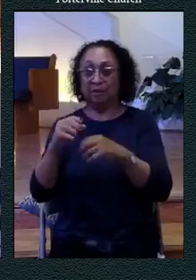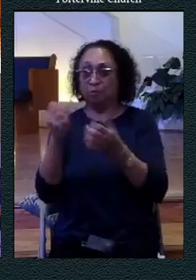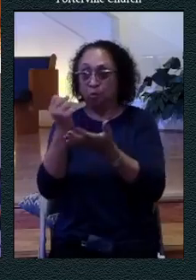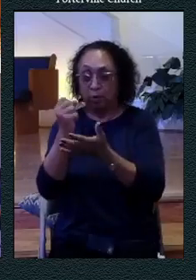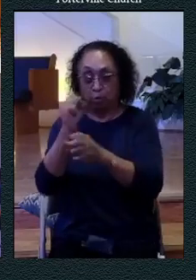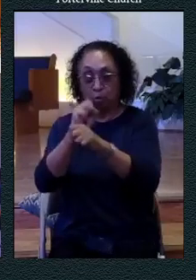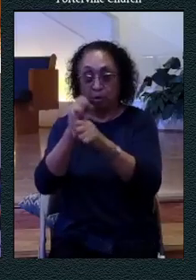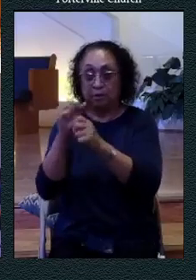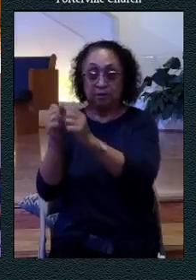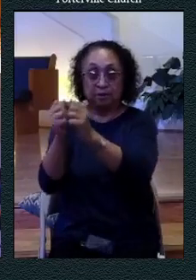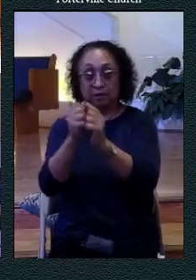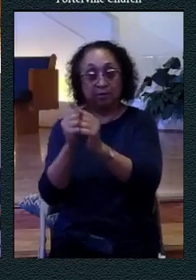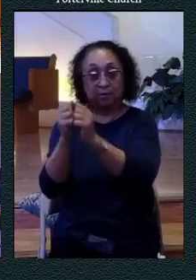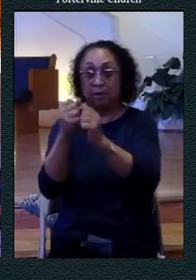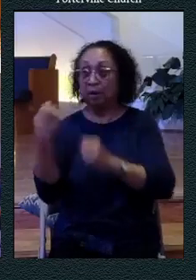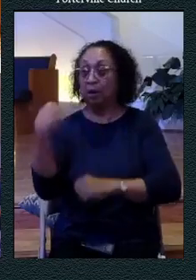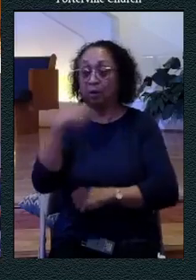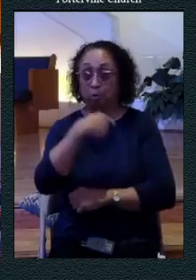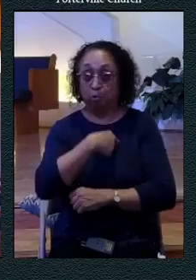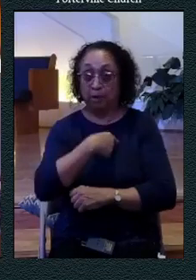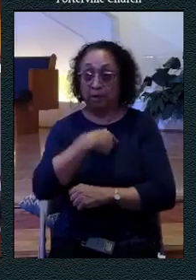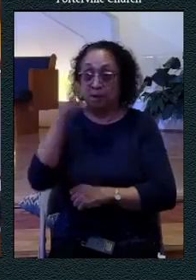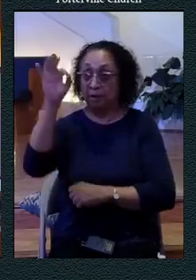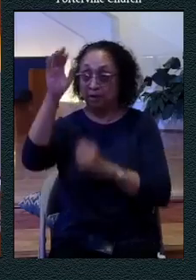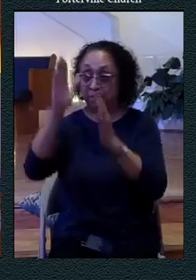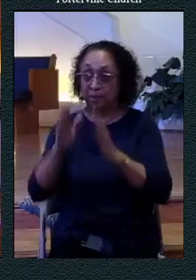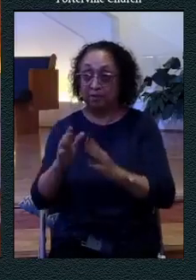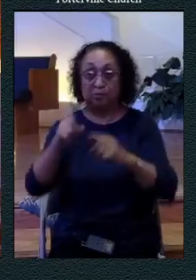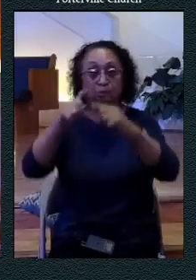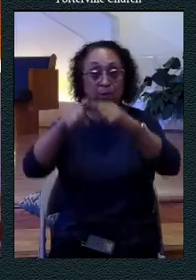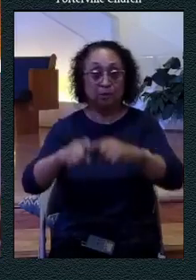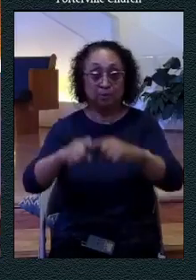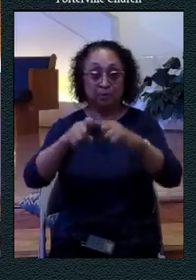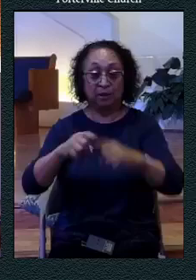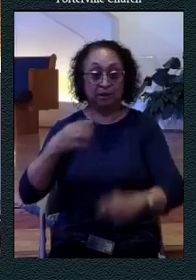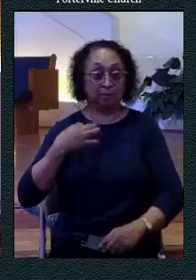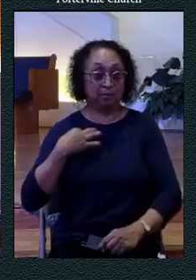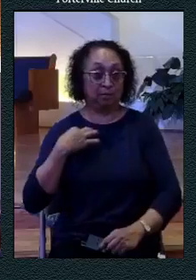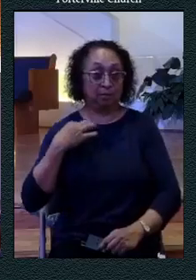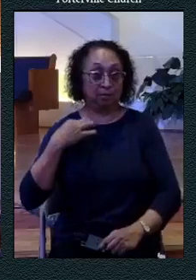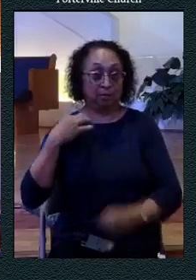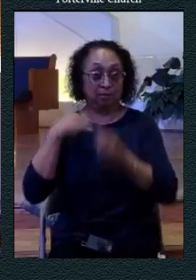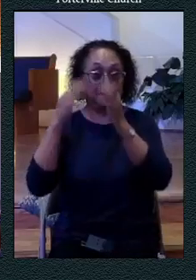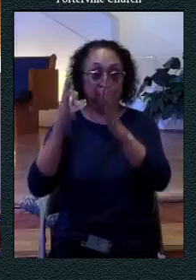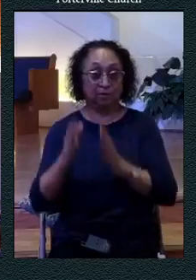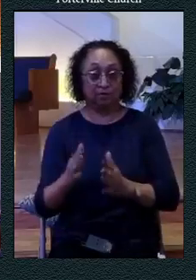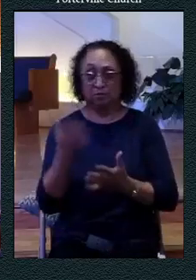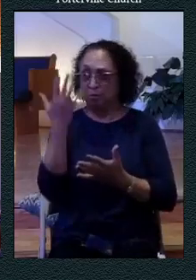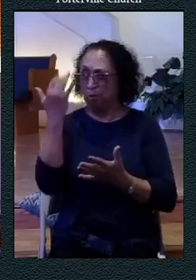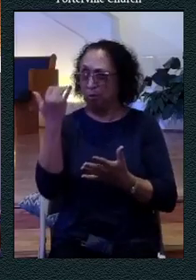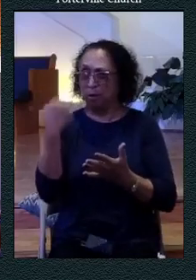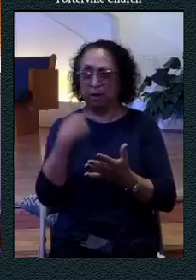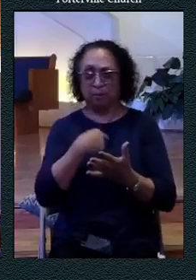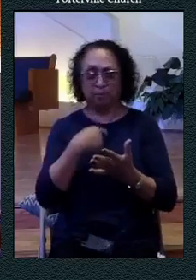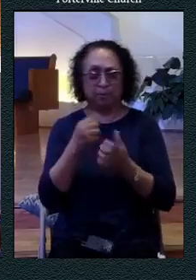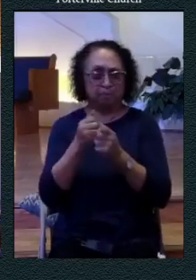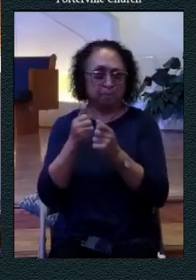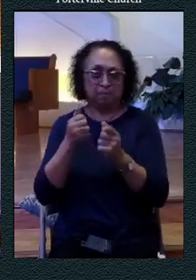We're absolutely dependent on volunteer commitment. So what holds us back? What makes